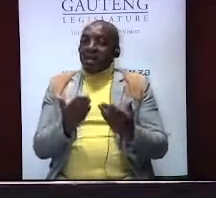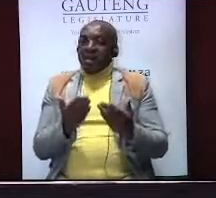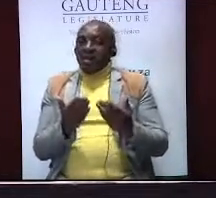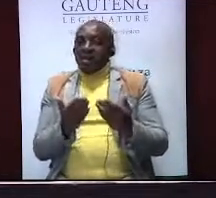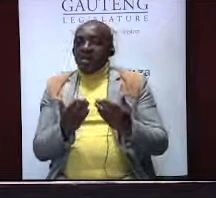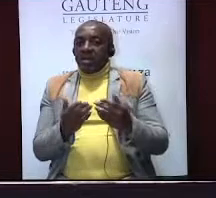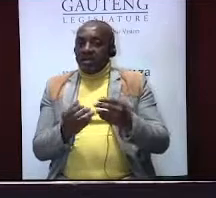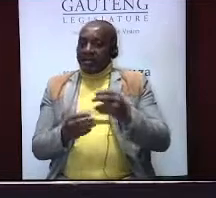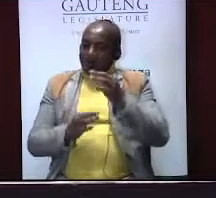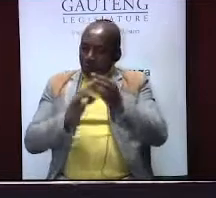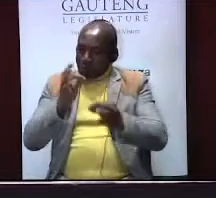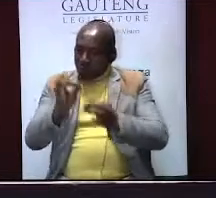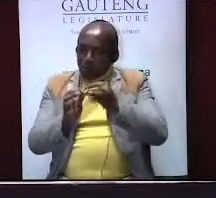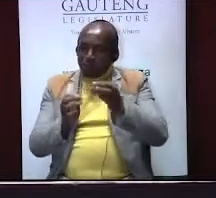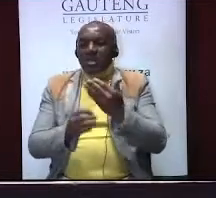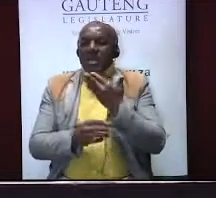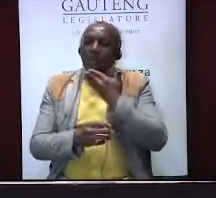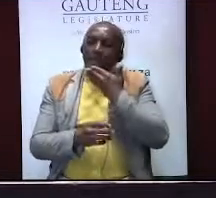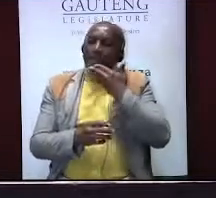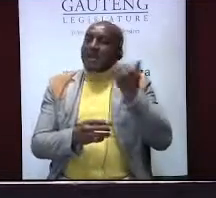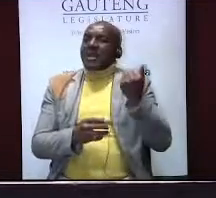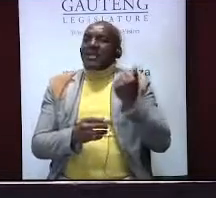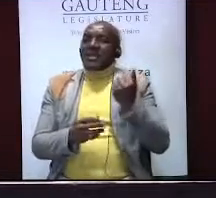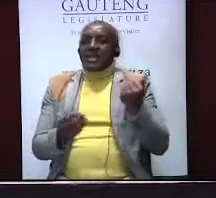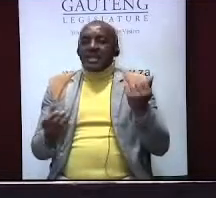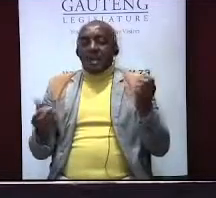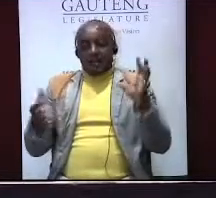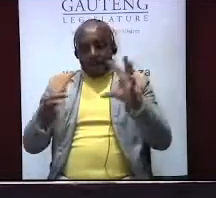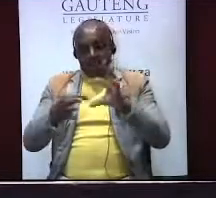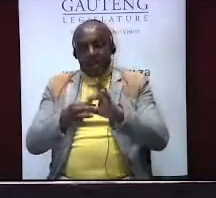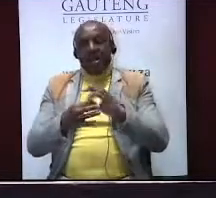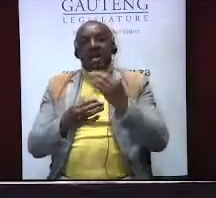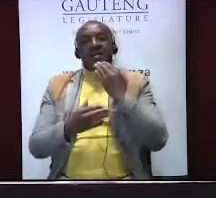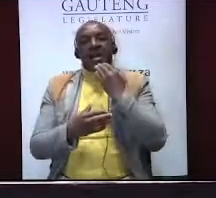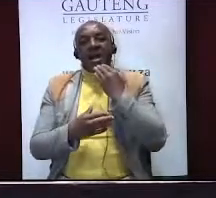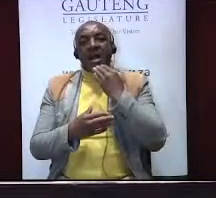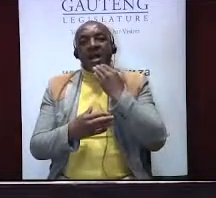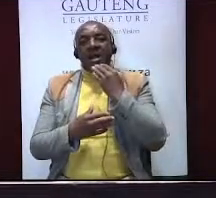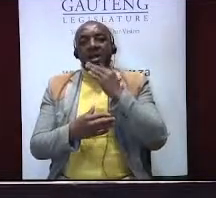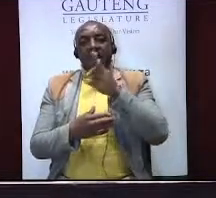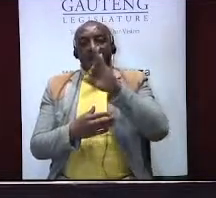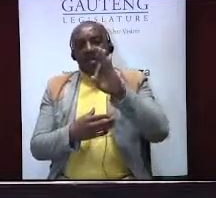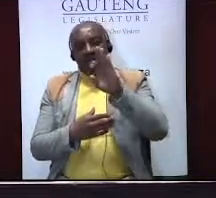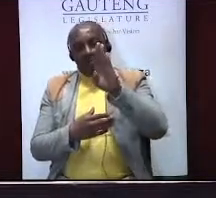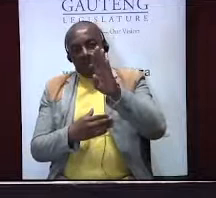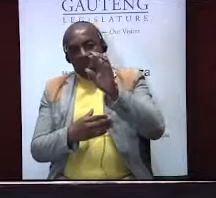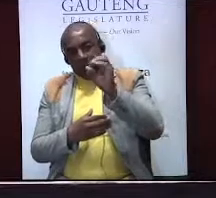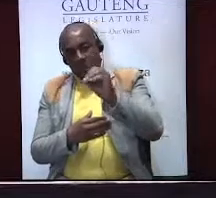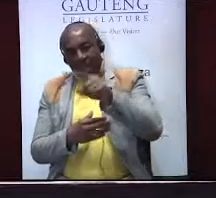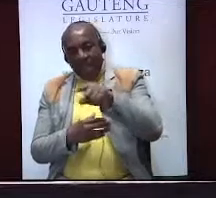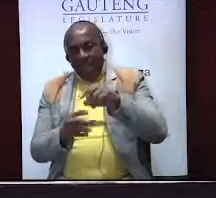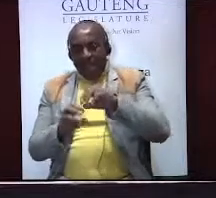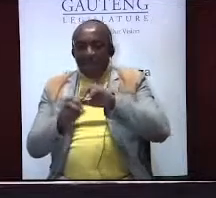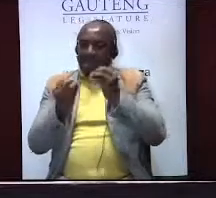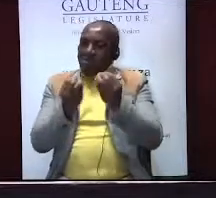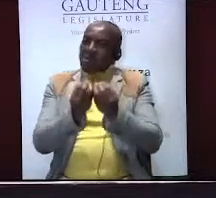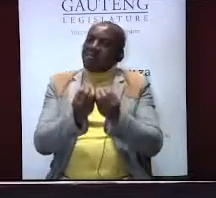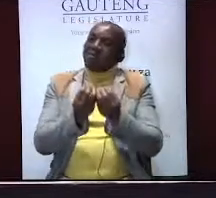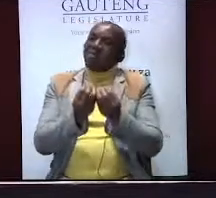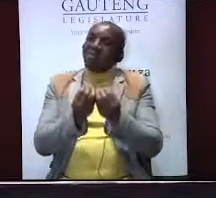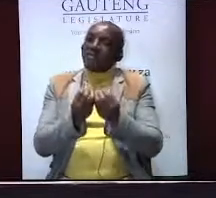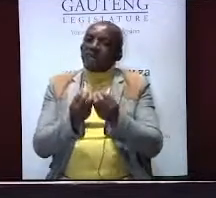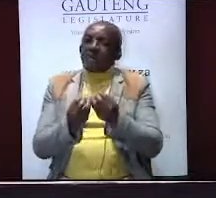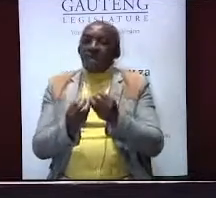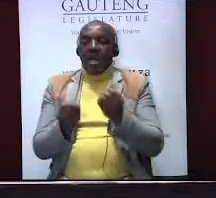best describe the partnership that we have with the faith-based organization as a pillar of strength. But